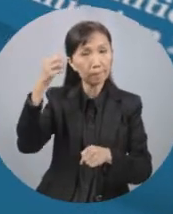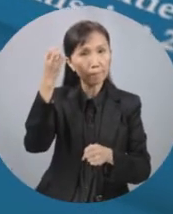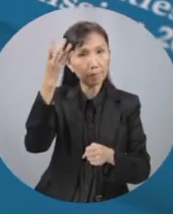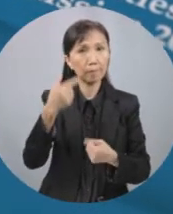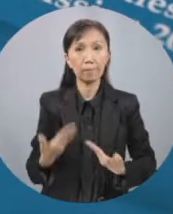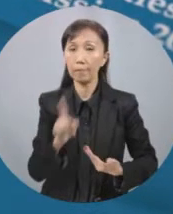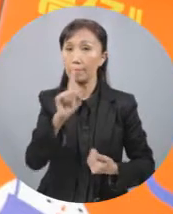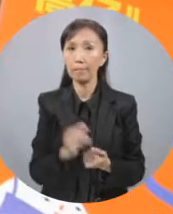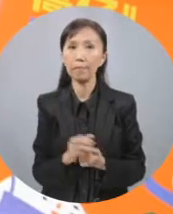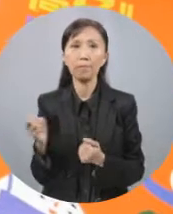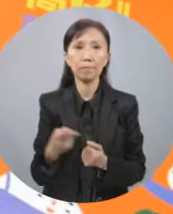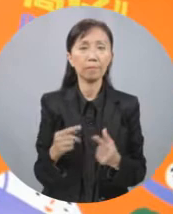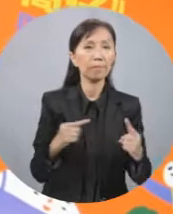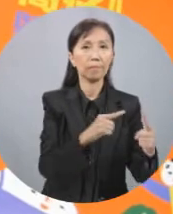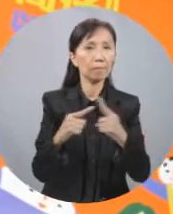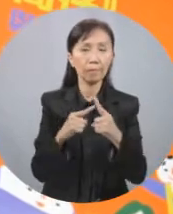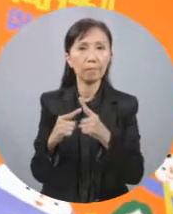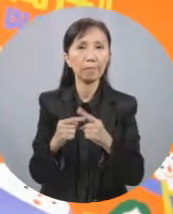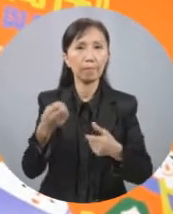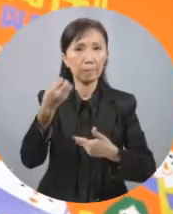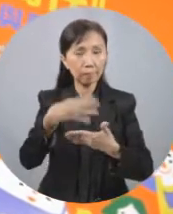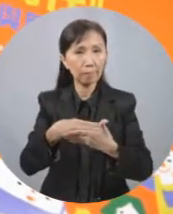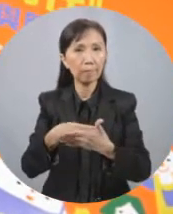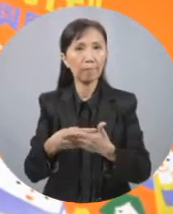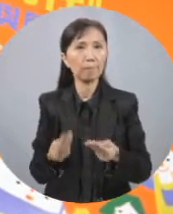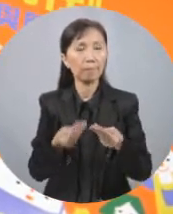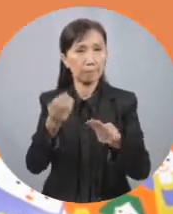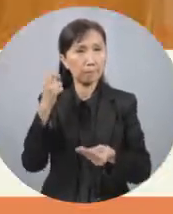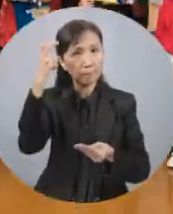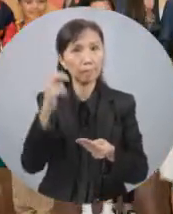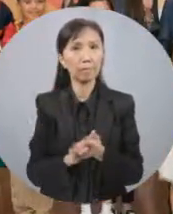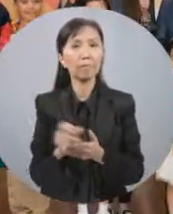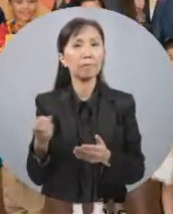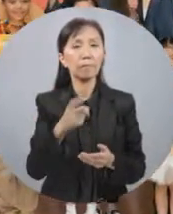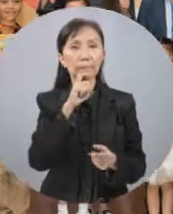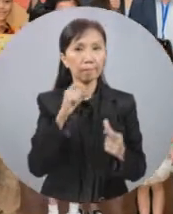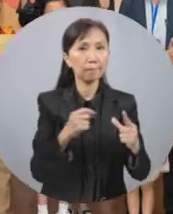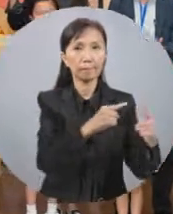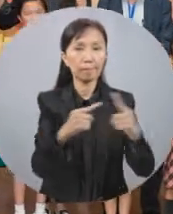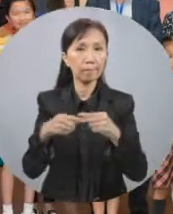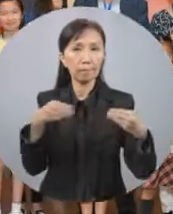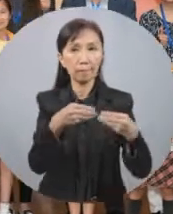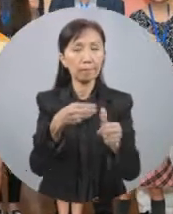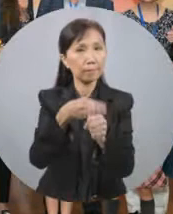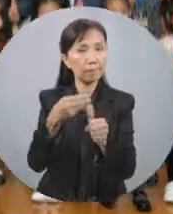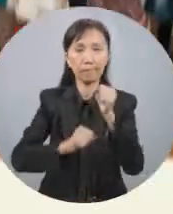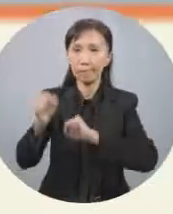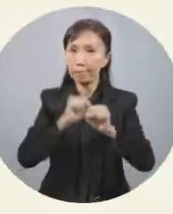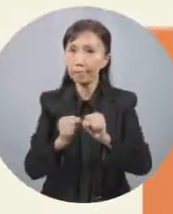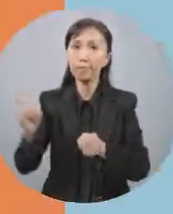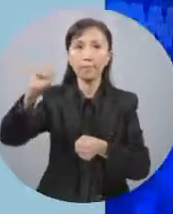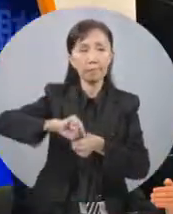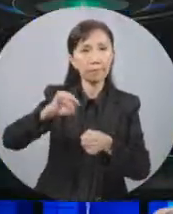society and make recommendations on public policies and measures. The Commission empowers the public with knowledge of the